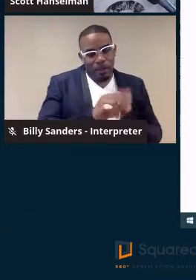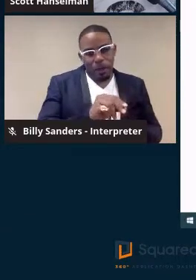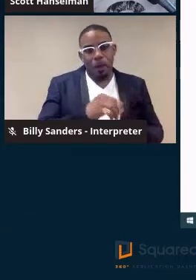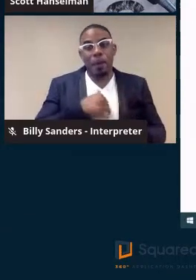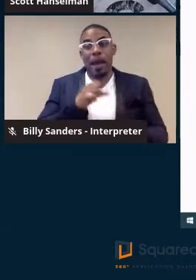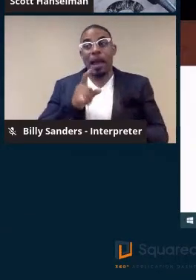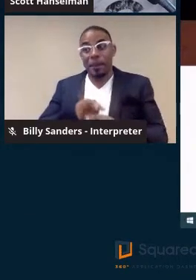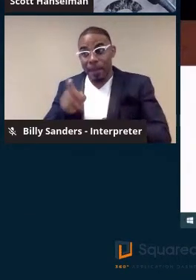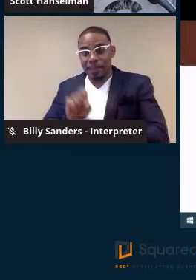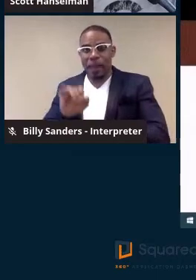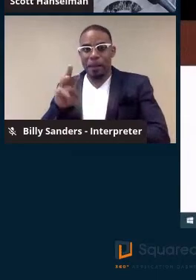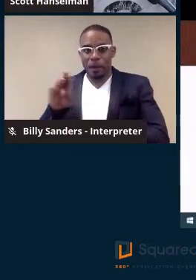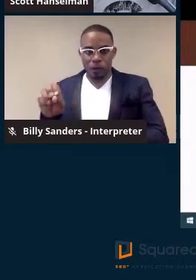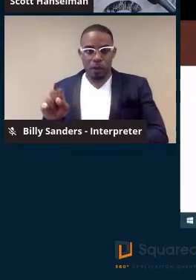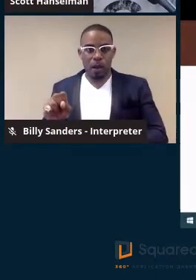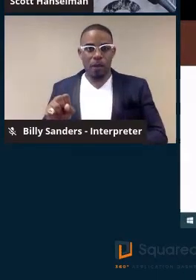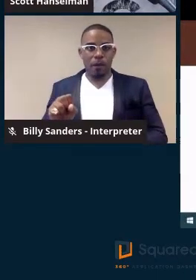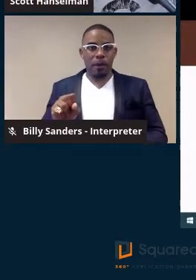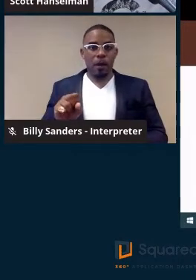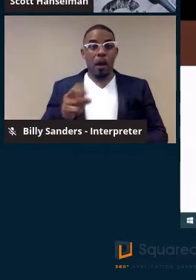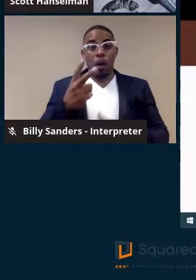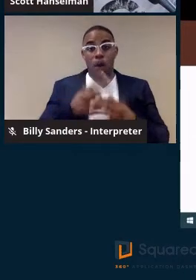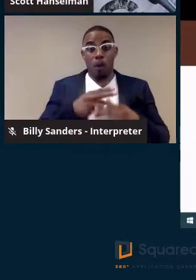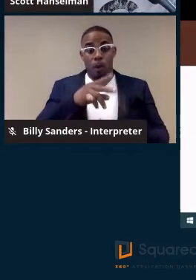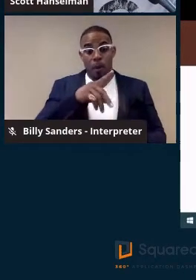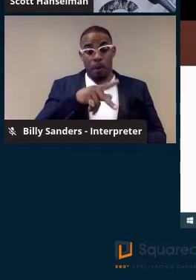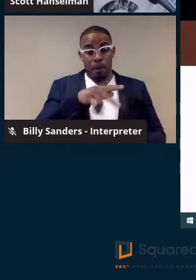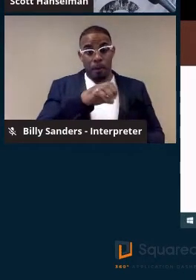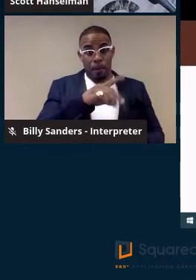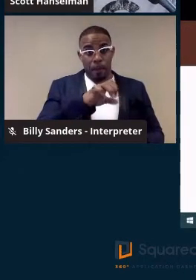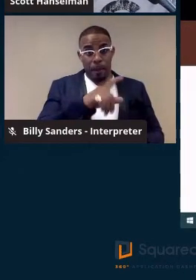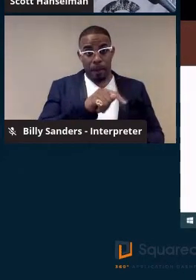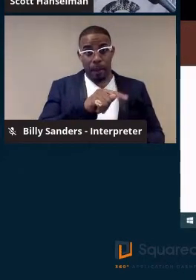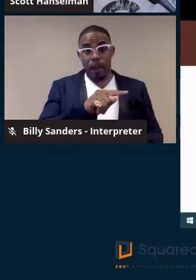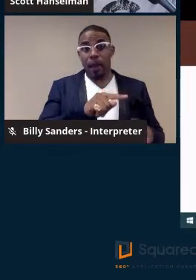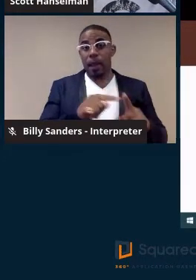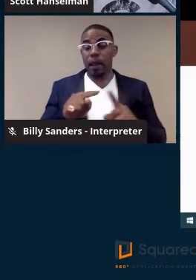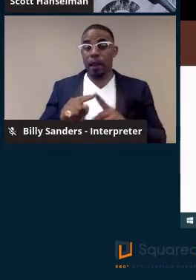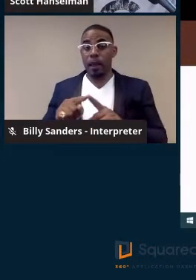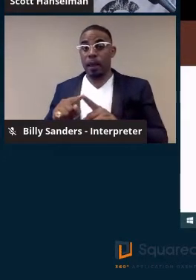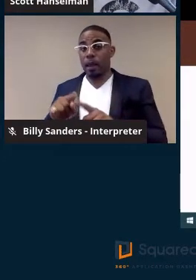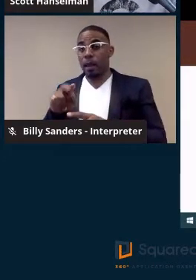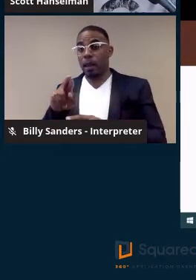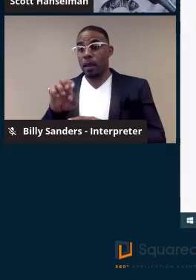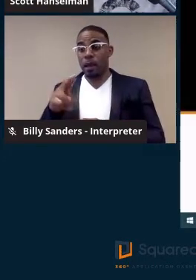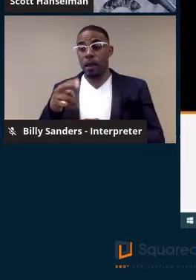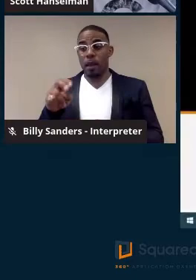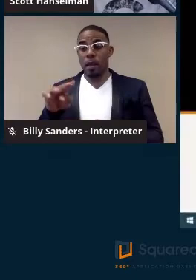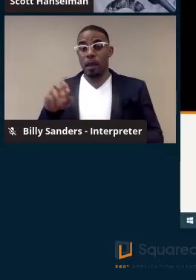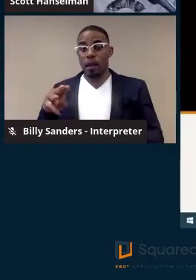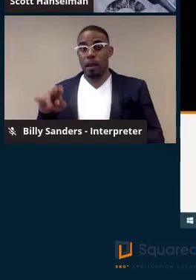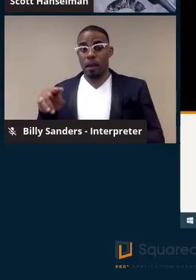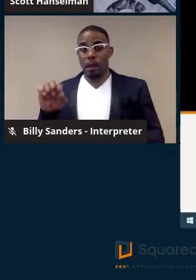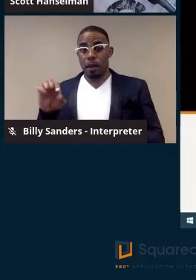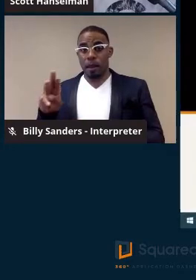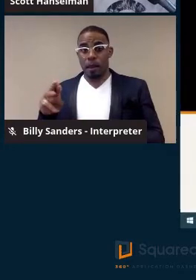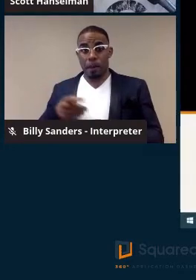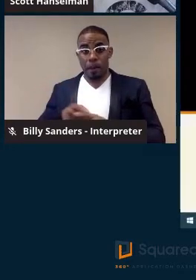Both the podcast at Hansel Minutes and the Hanselman.com main